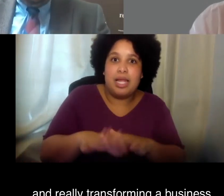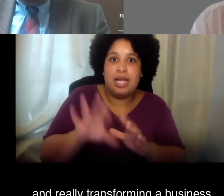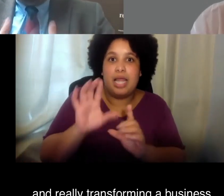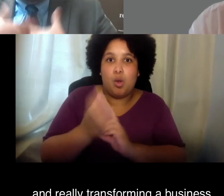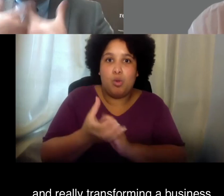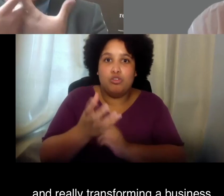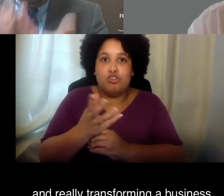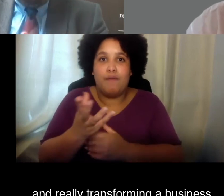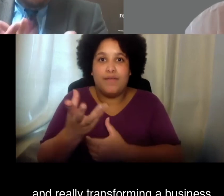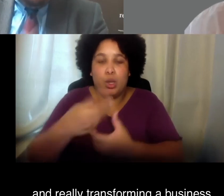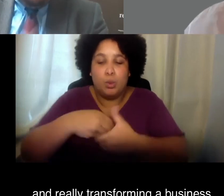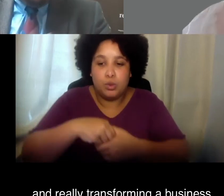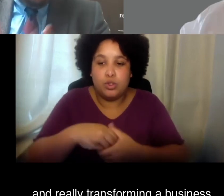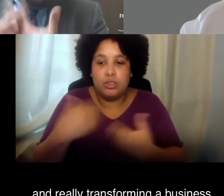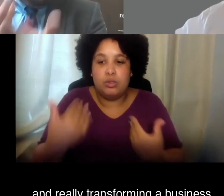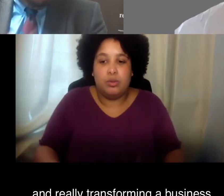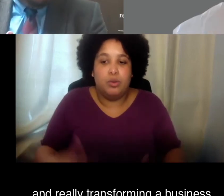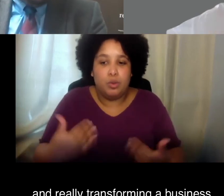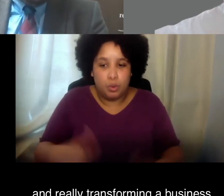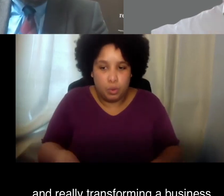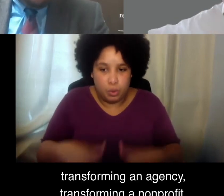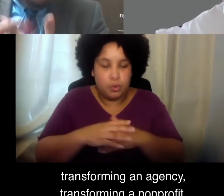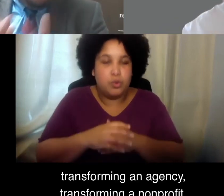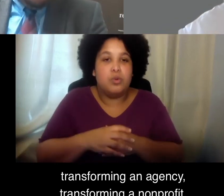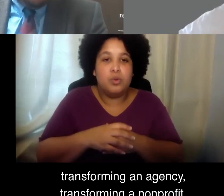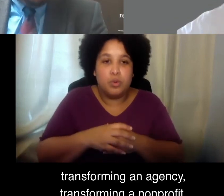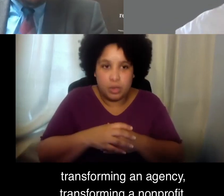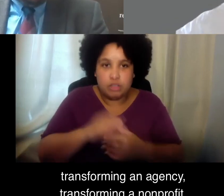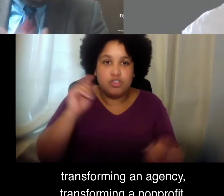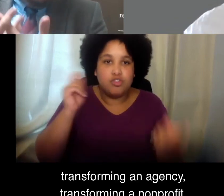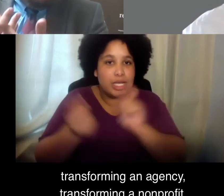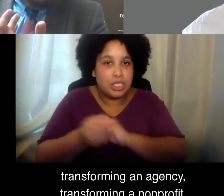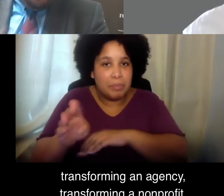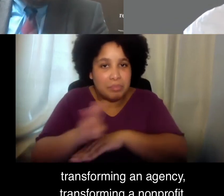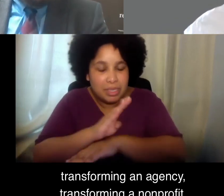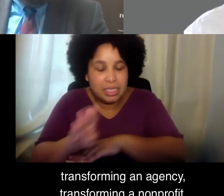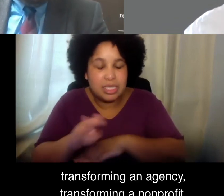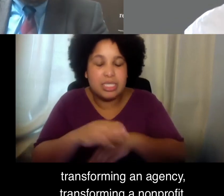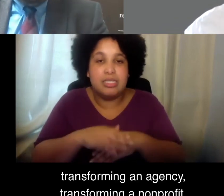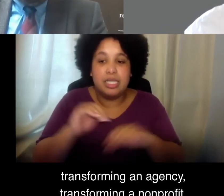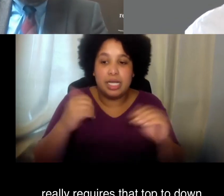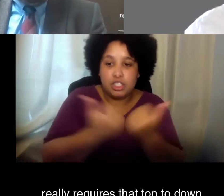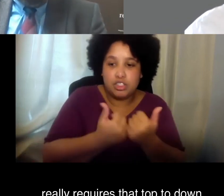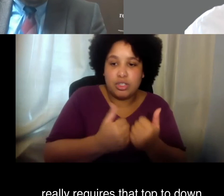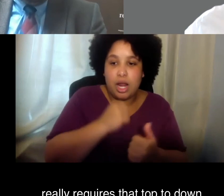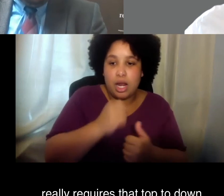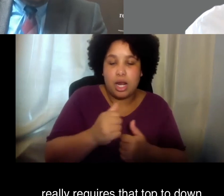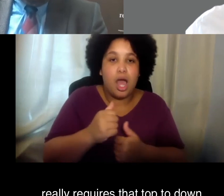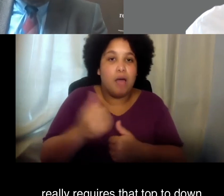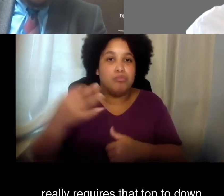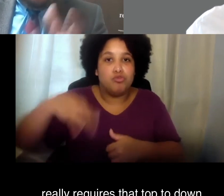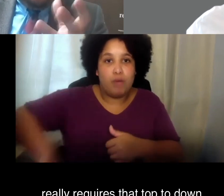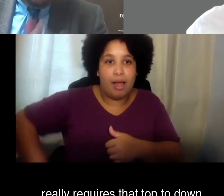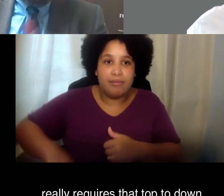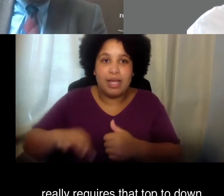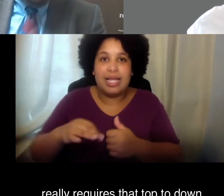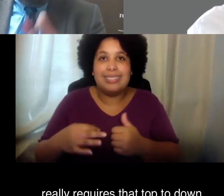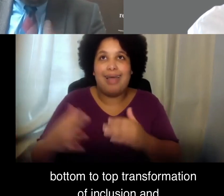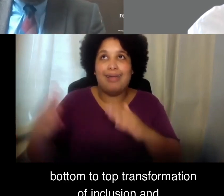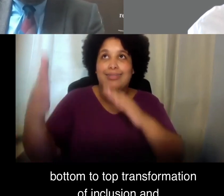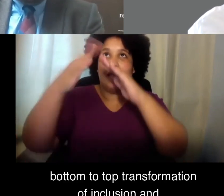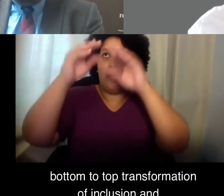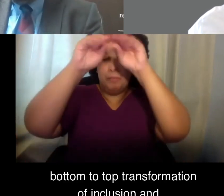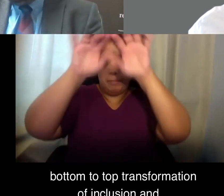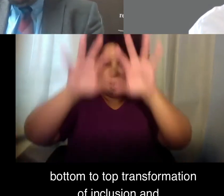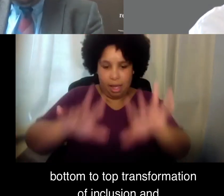really transforming a business, transforming an agency, transforming a nonprofit really requires that top to down,